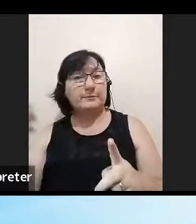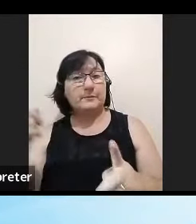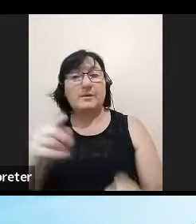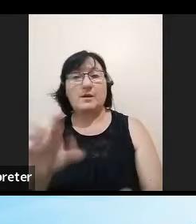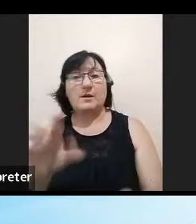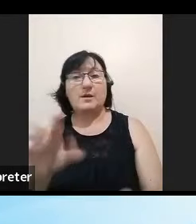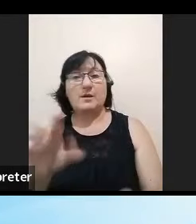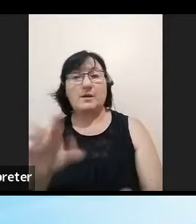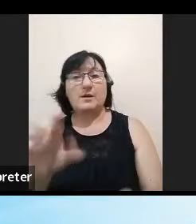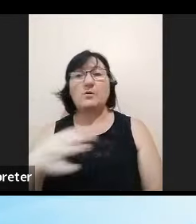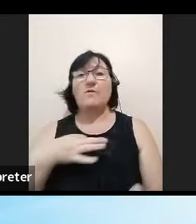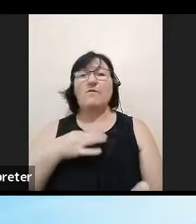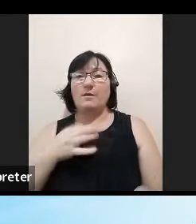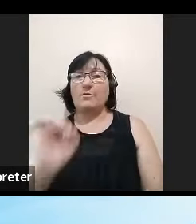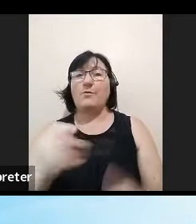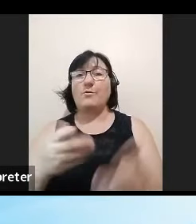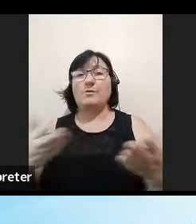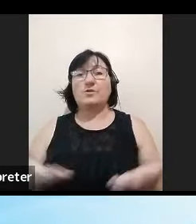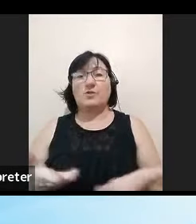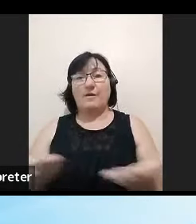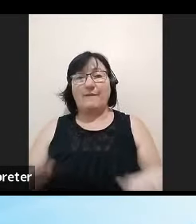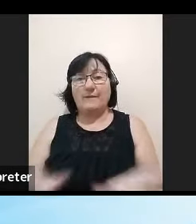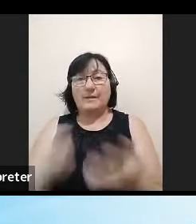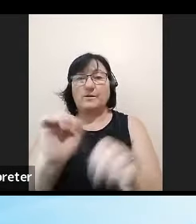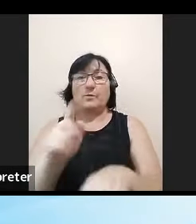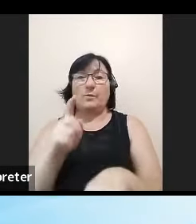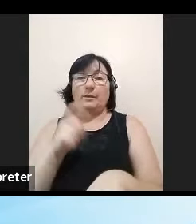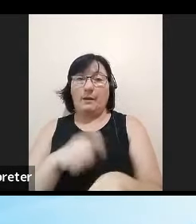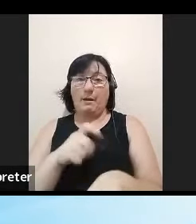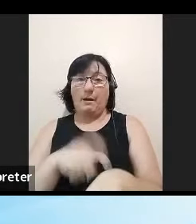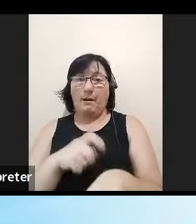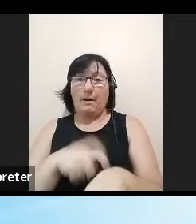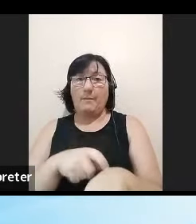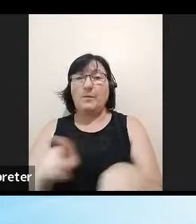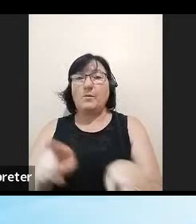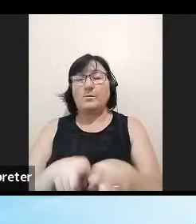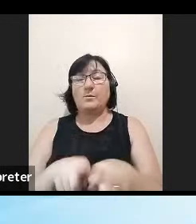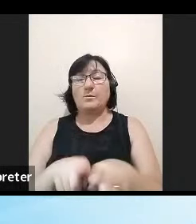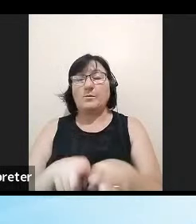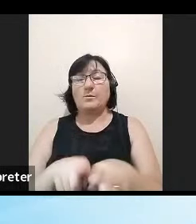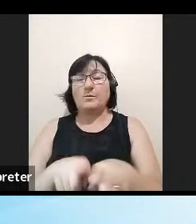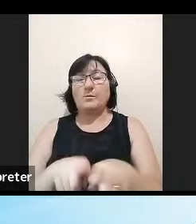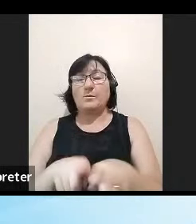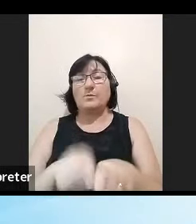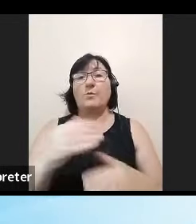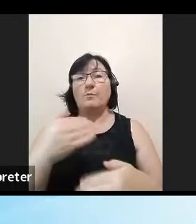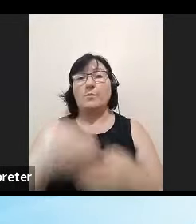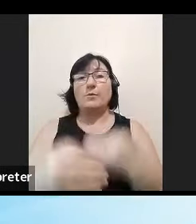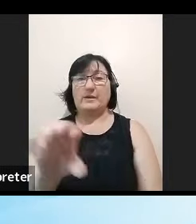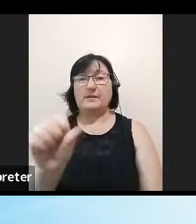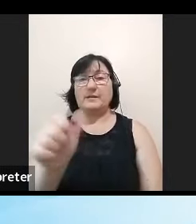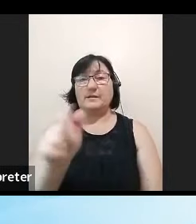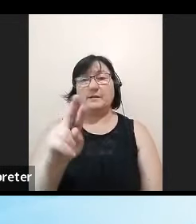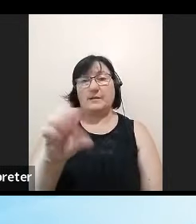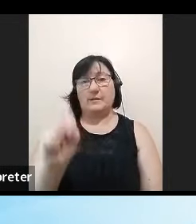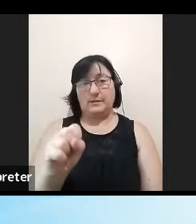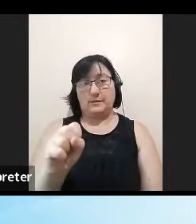time and your systems as well as your procedures with us. So that means the approach that we take is that